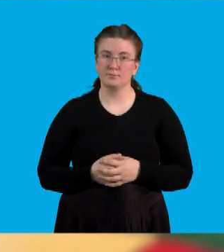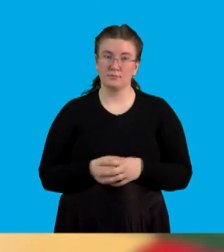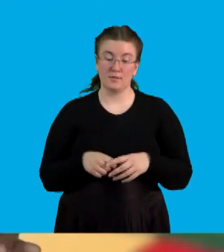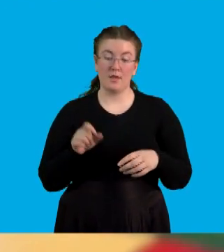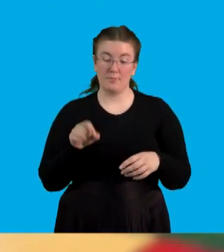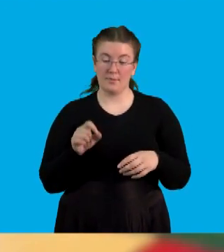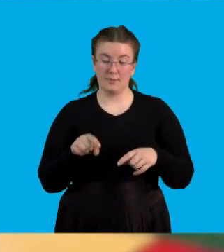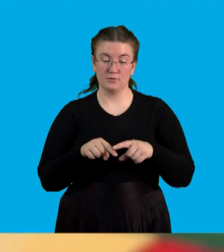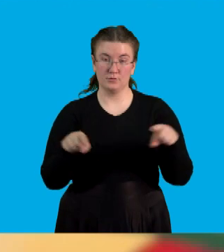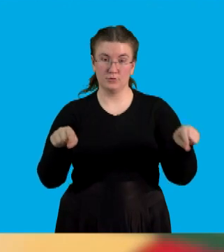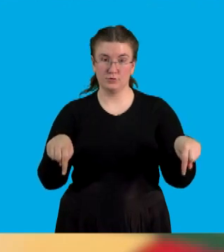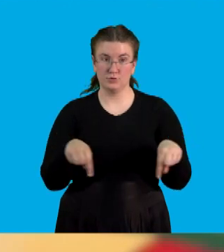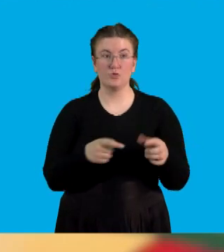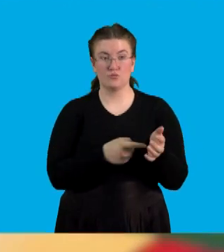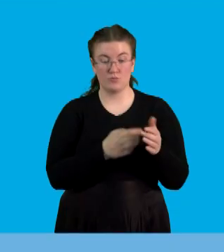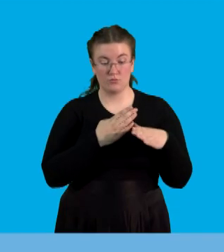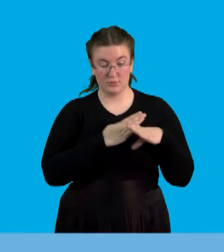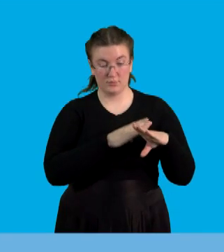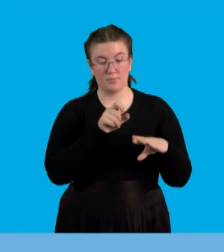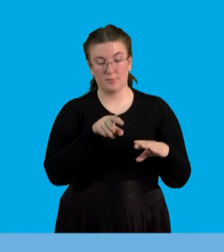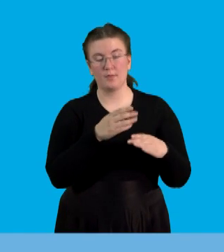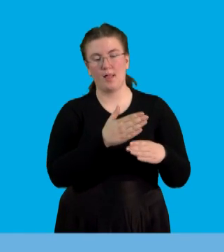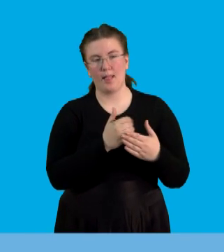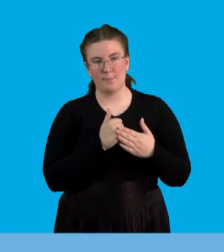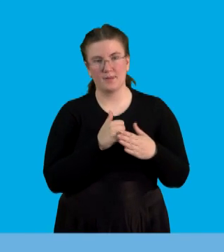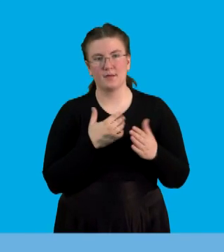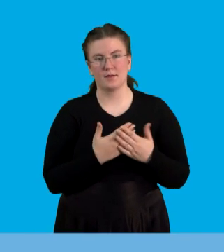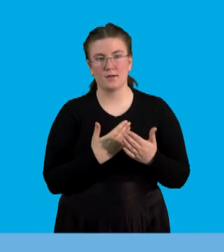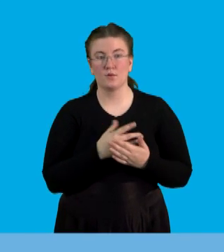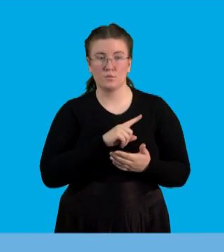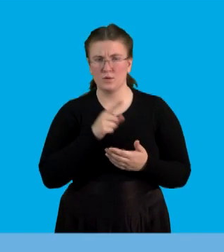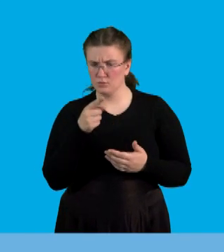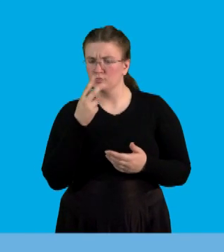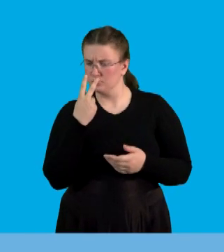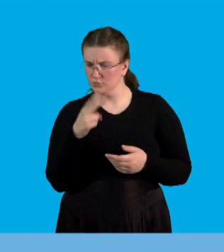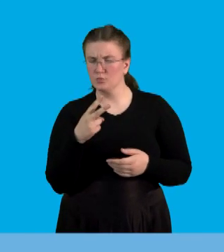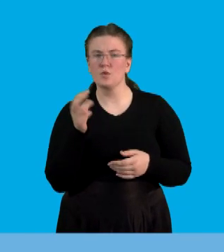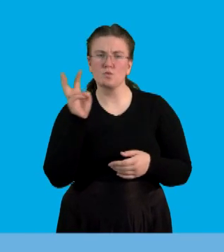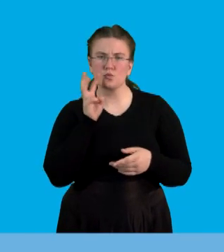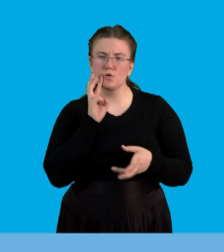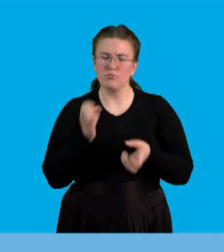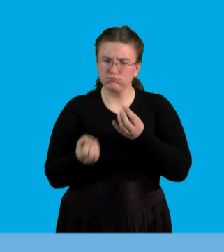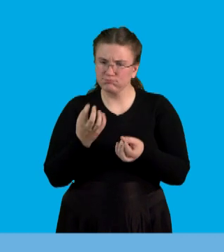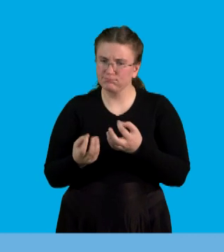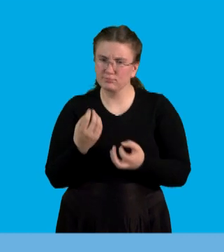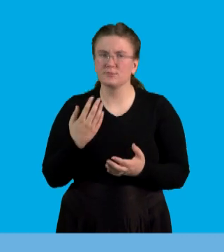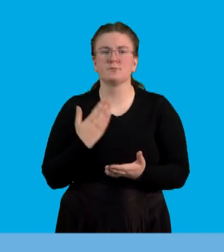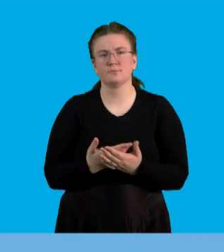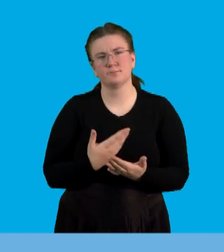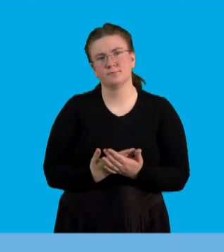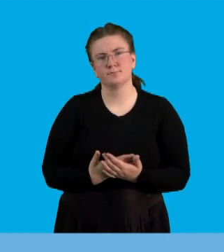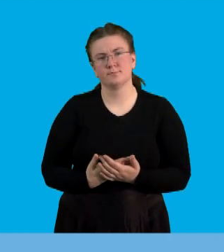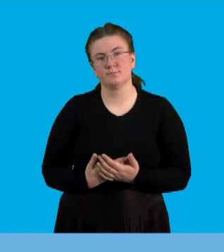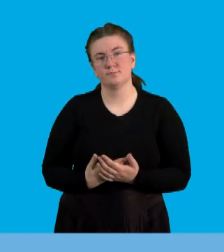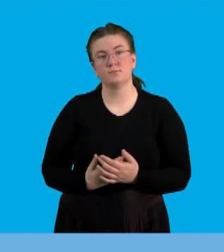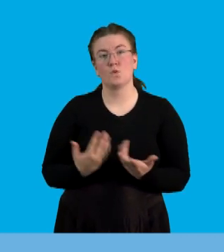now why the circuits or why the resistors are useful to us, because as we have seen, they help us to heat up the water that we are able to make